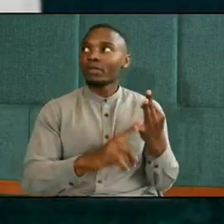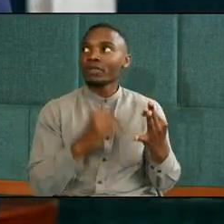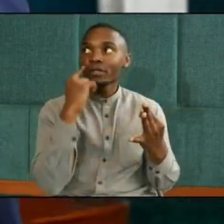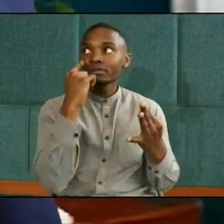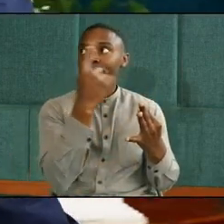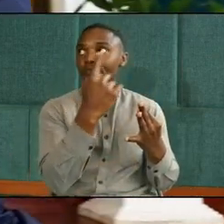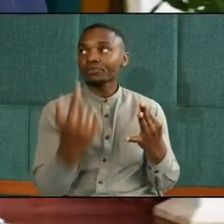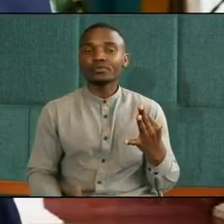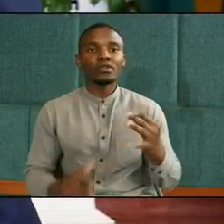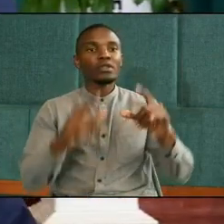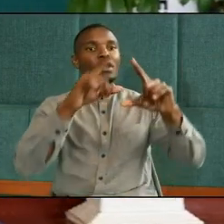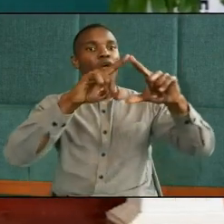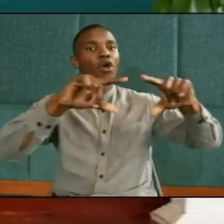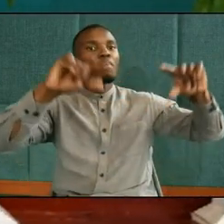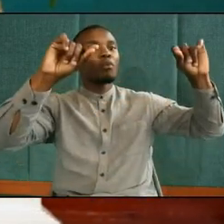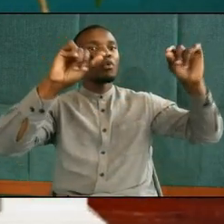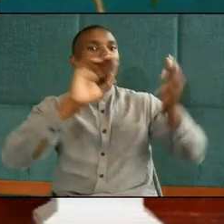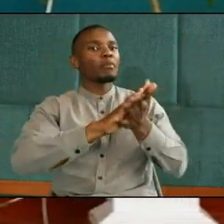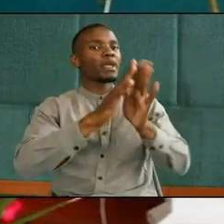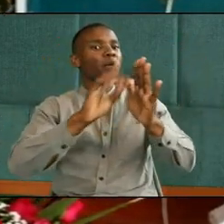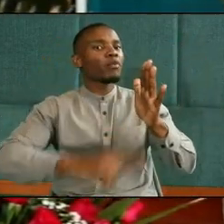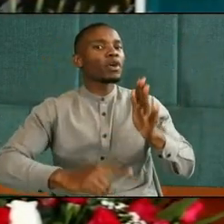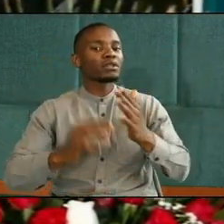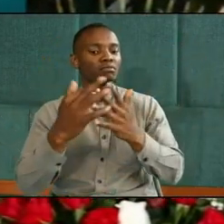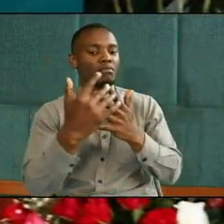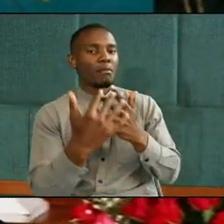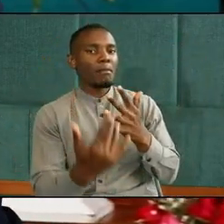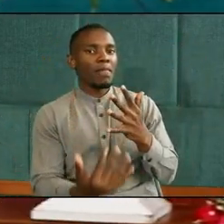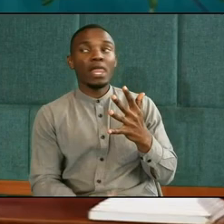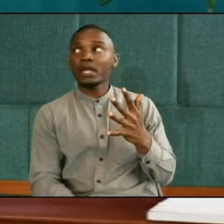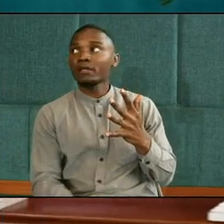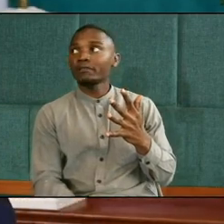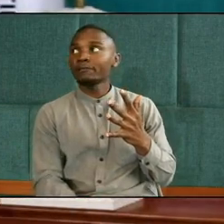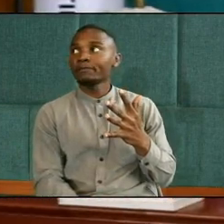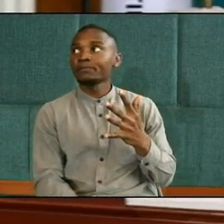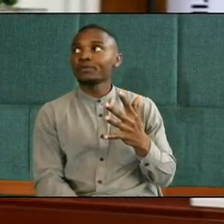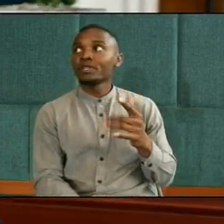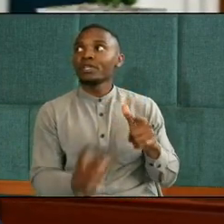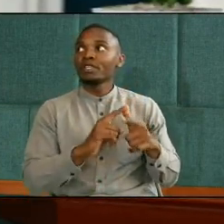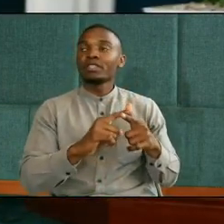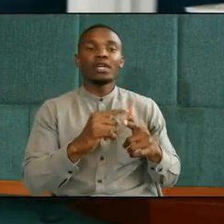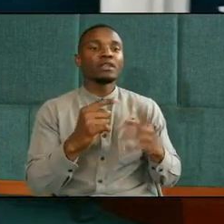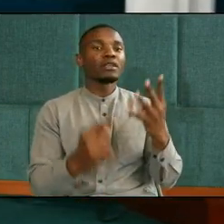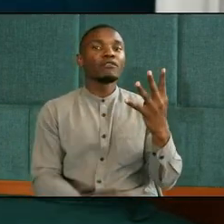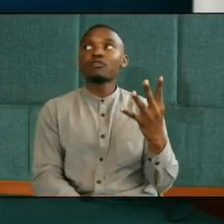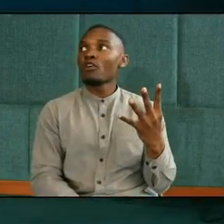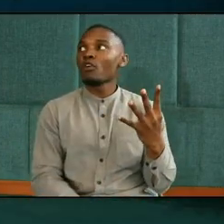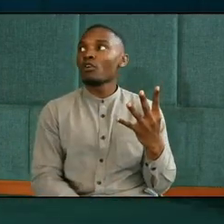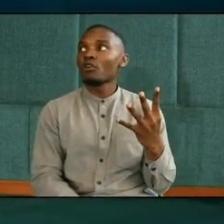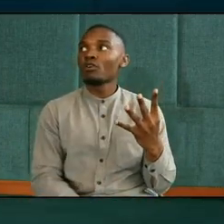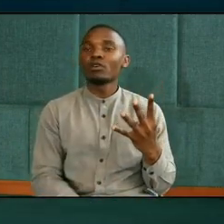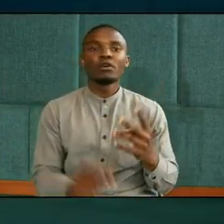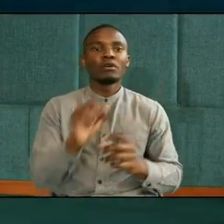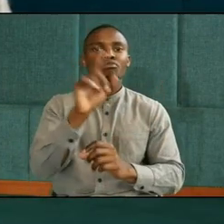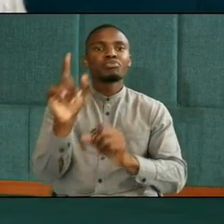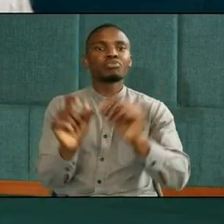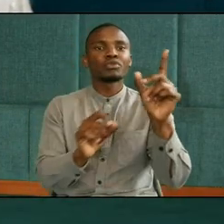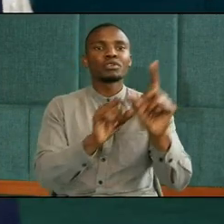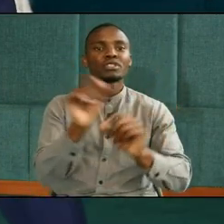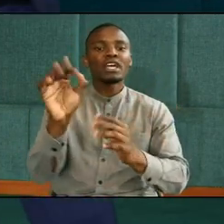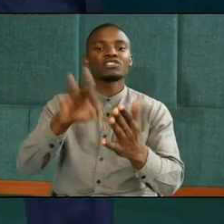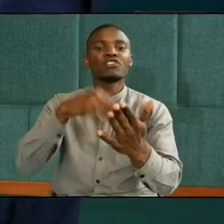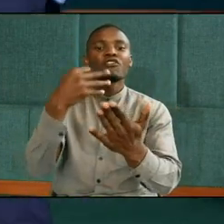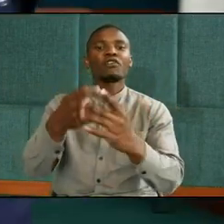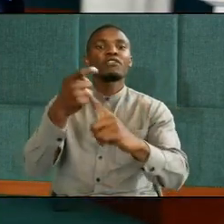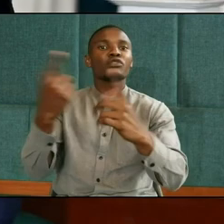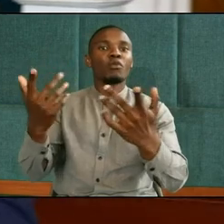Number three, the moon turned blood. Number four, stars fell from heaven.